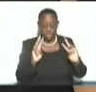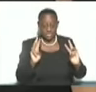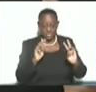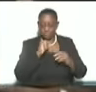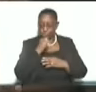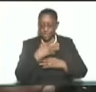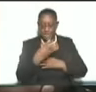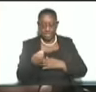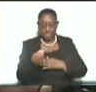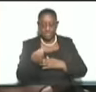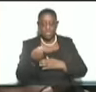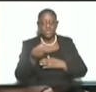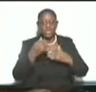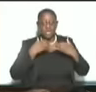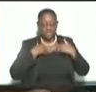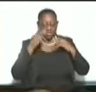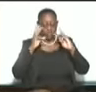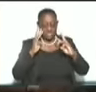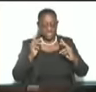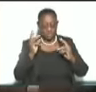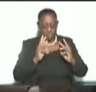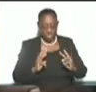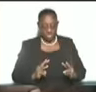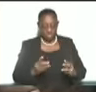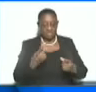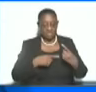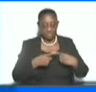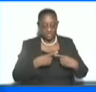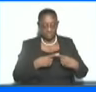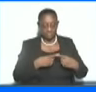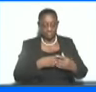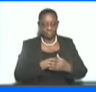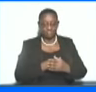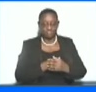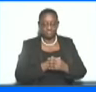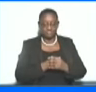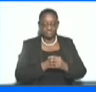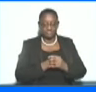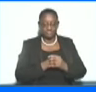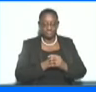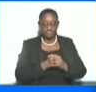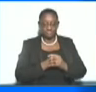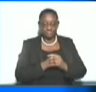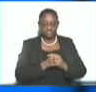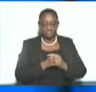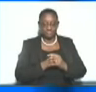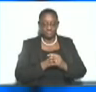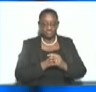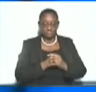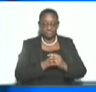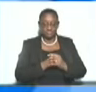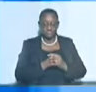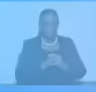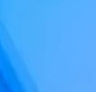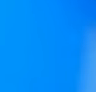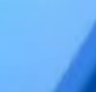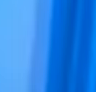Don't go anywhere. We do have that Wednesday weather coming up right after this. This is ZNS Total